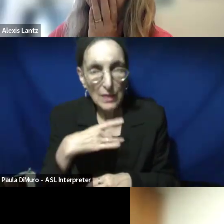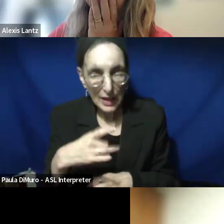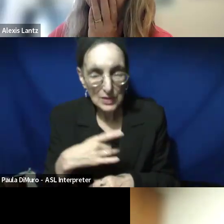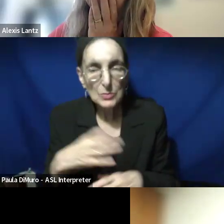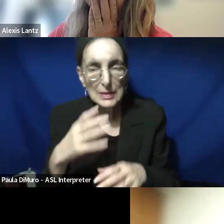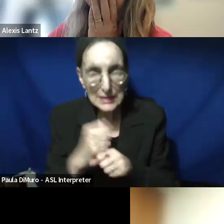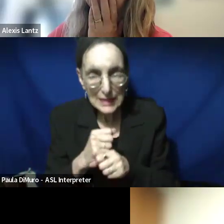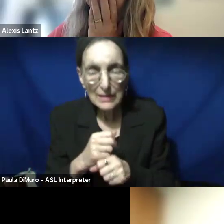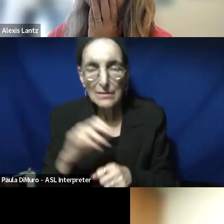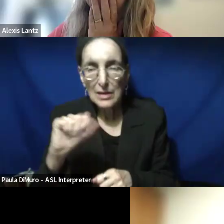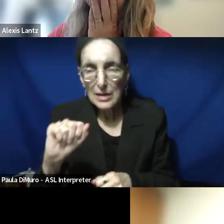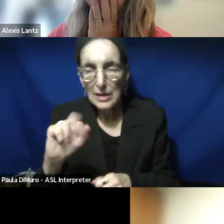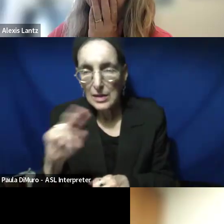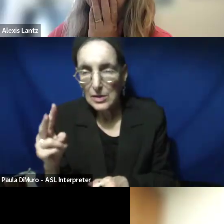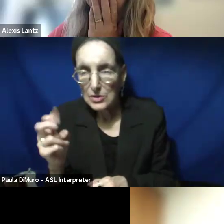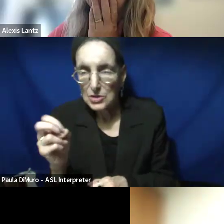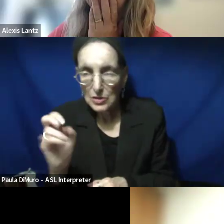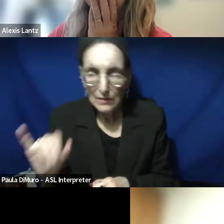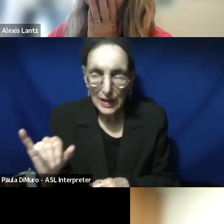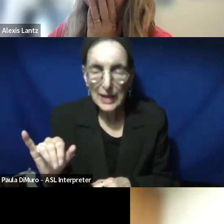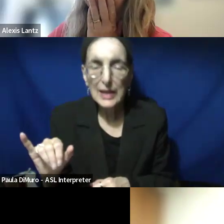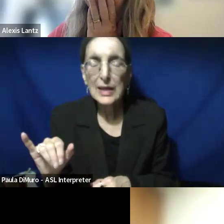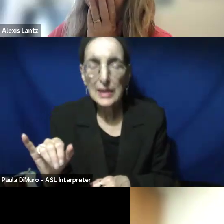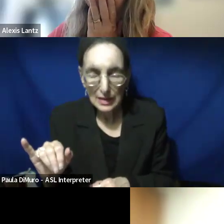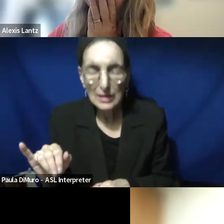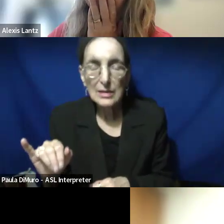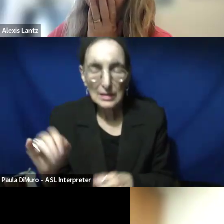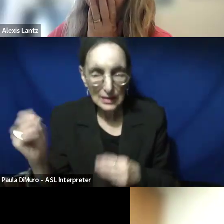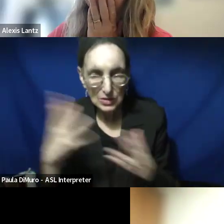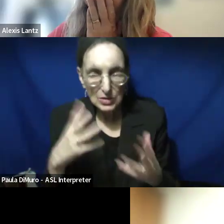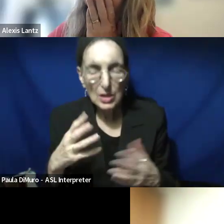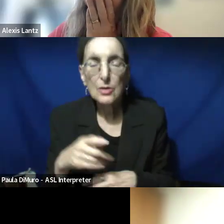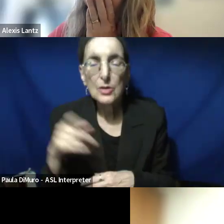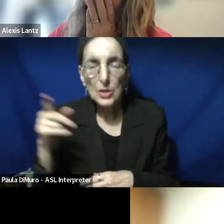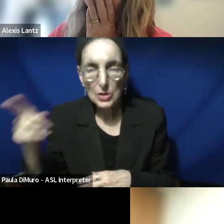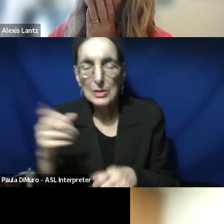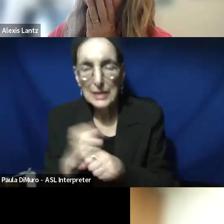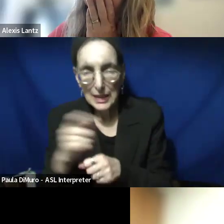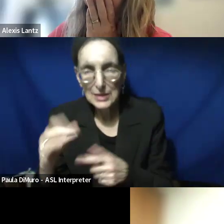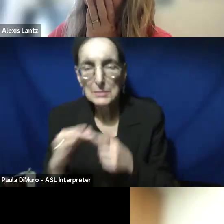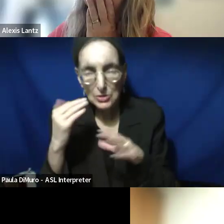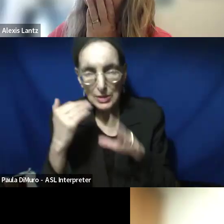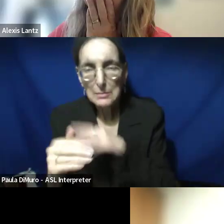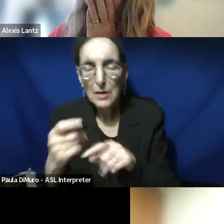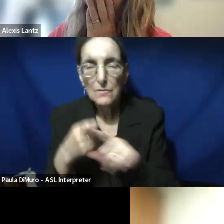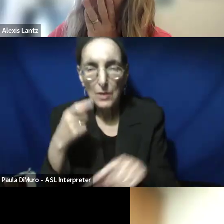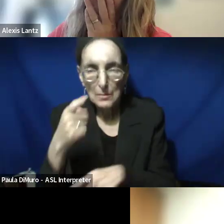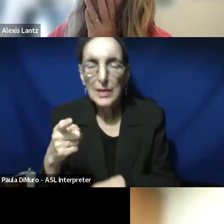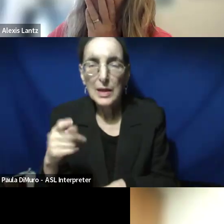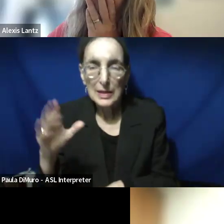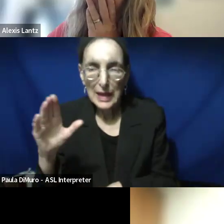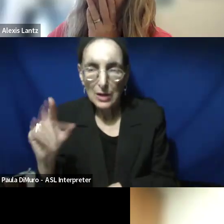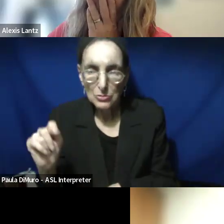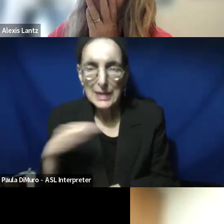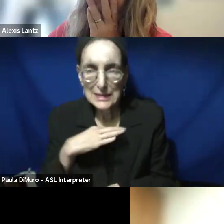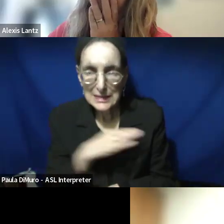special email from the Caltrans staff to respond to the document. All